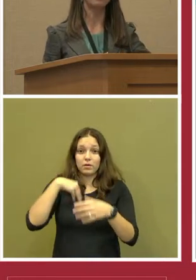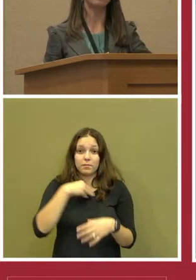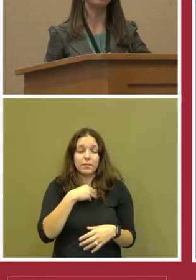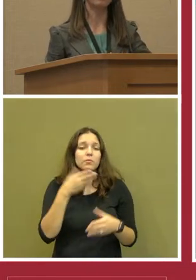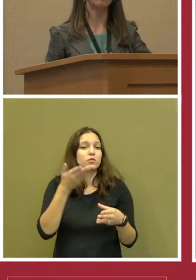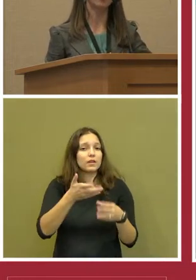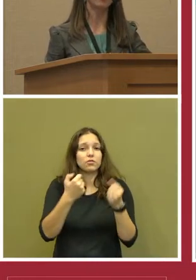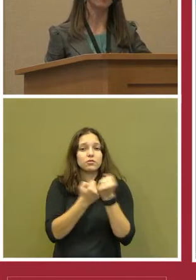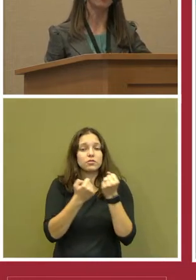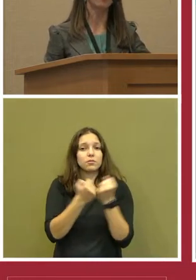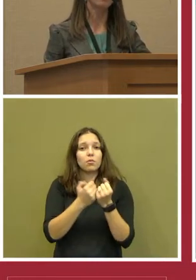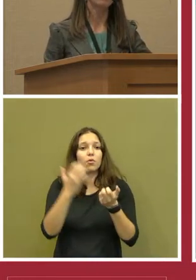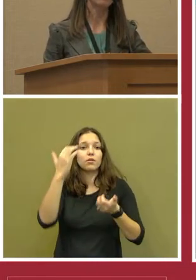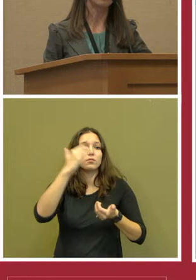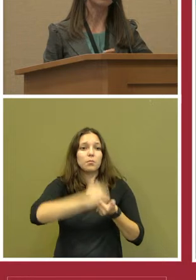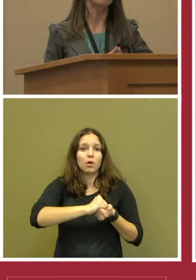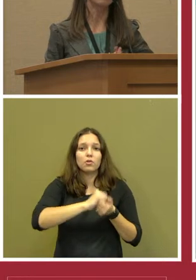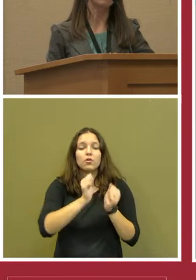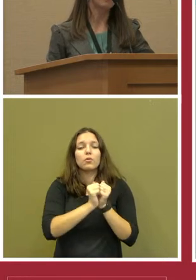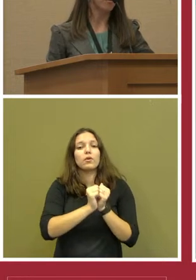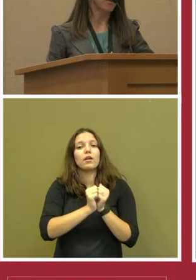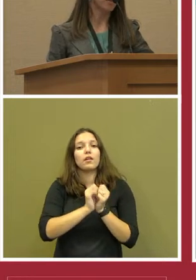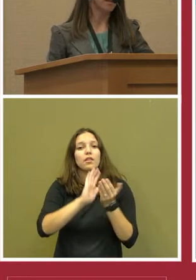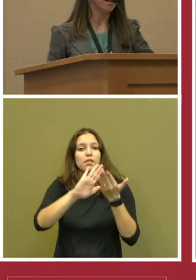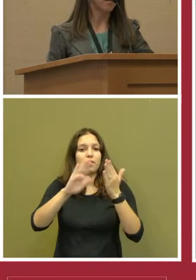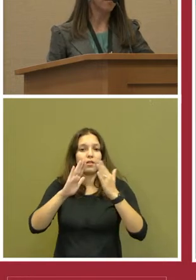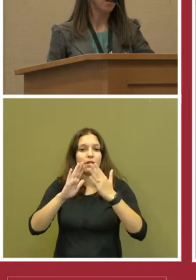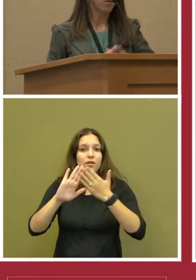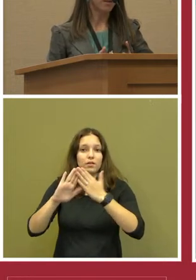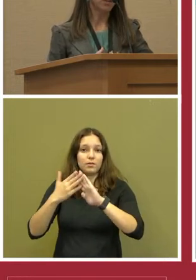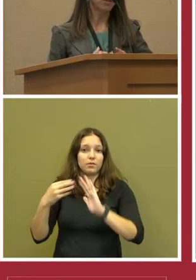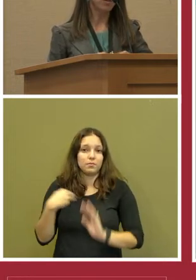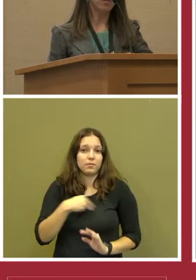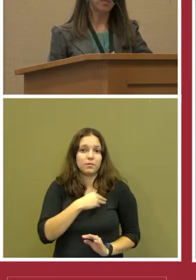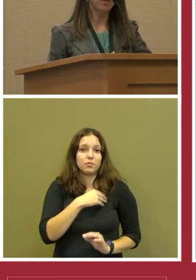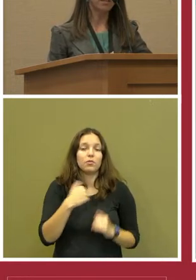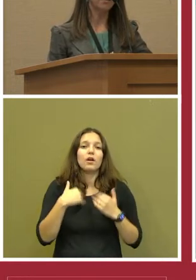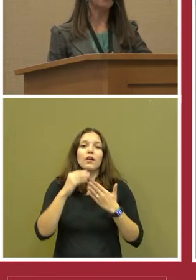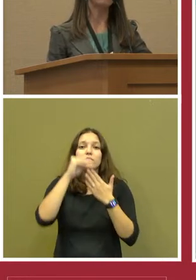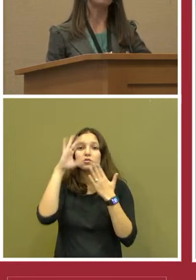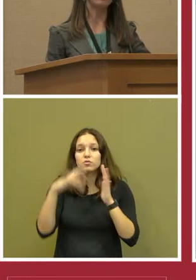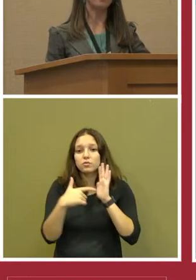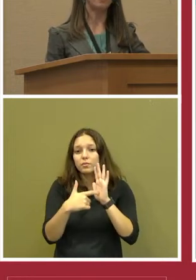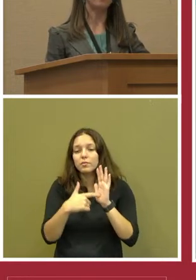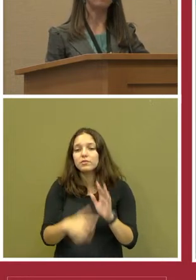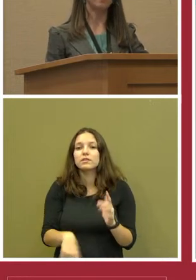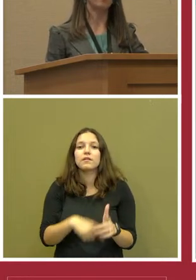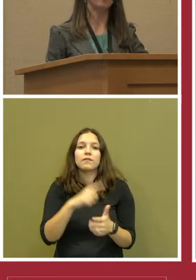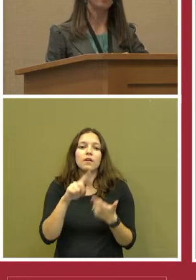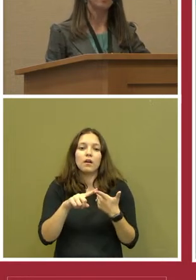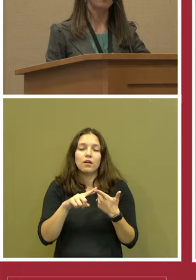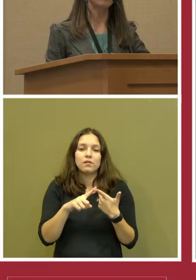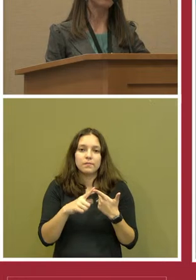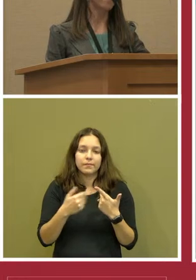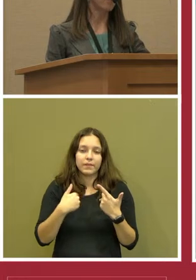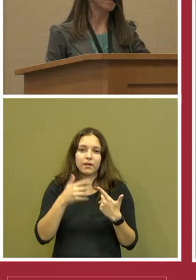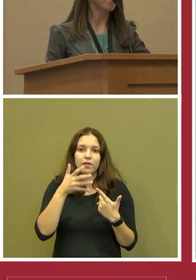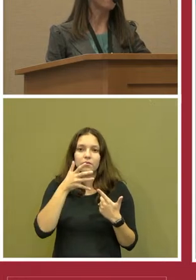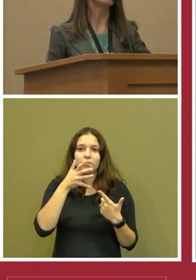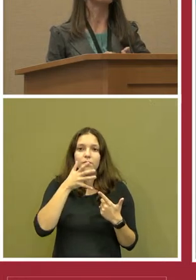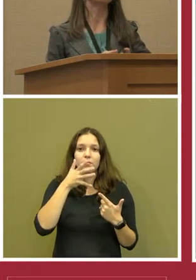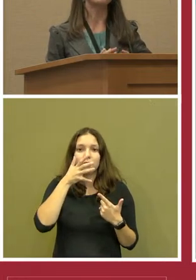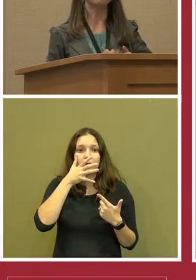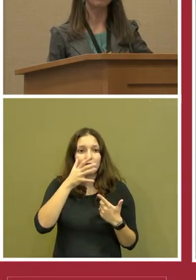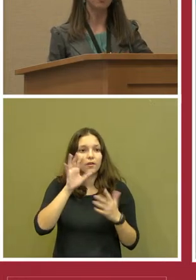support and partner with the rest of the committee members. We have student representatives, we have parent